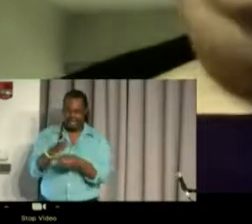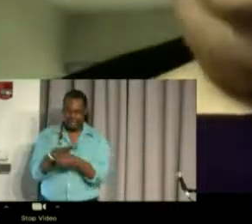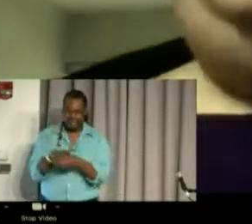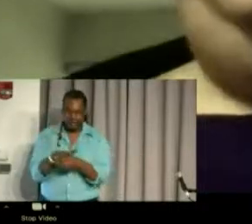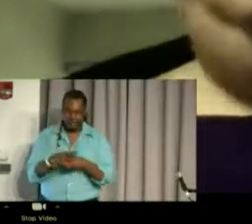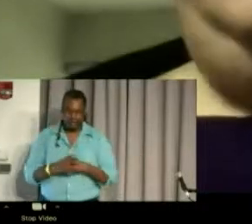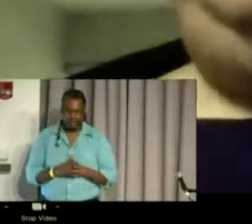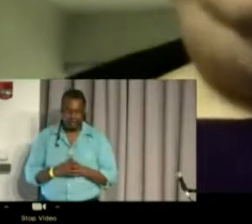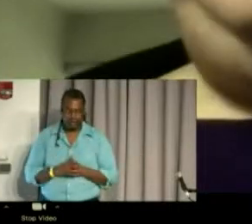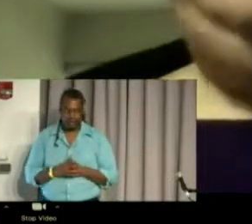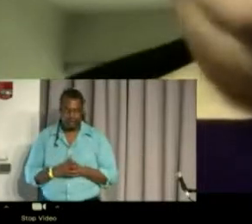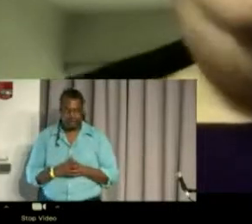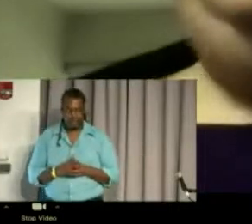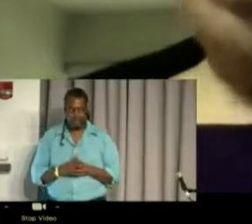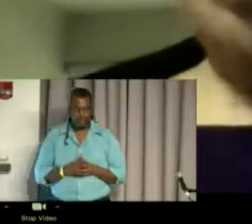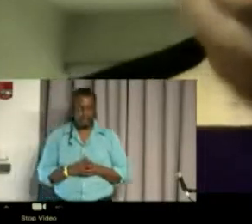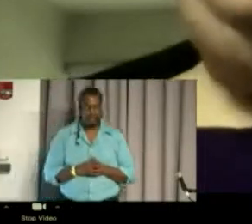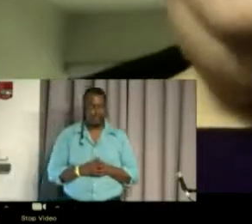this 500-year-old